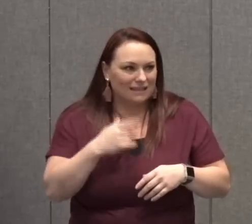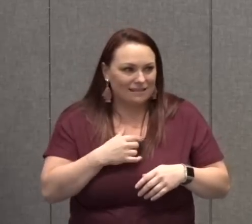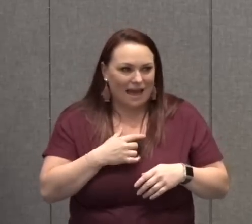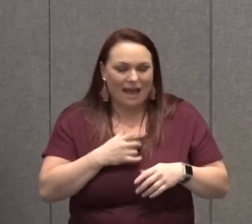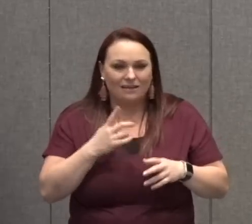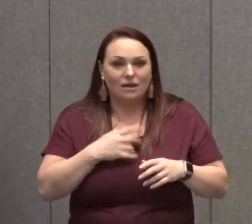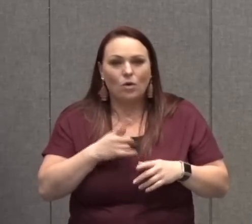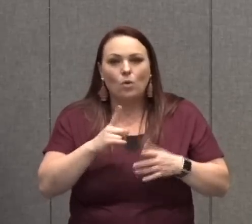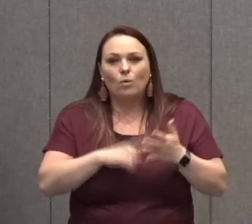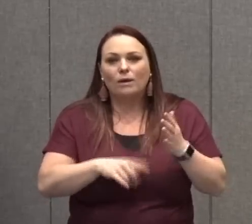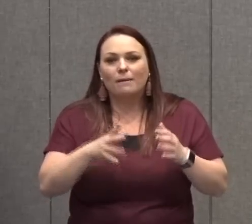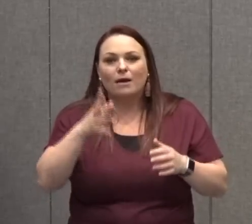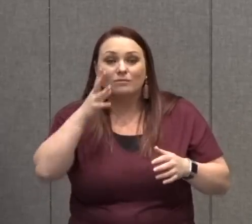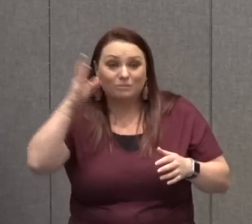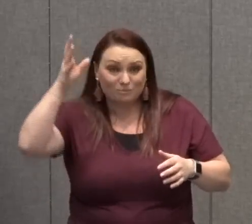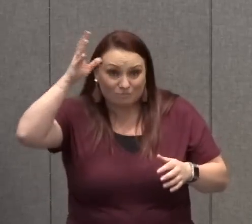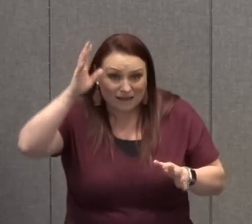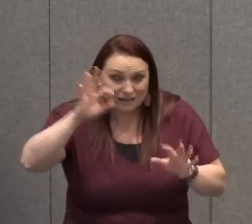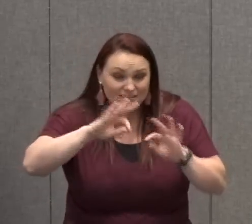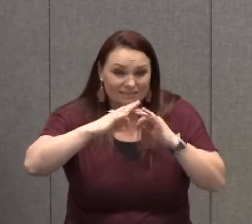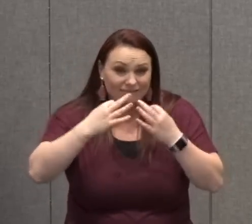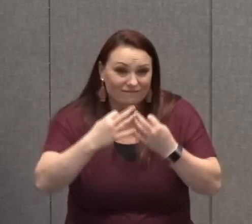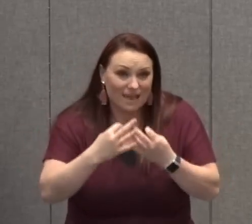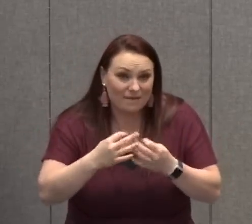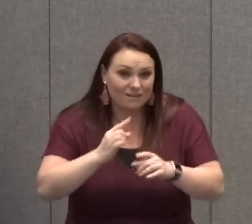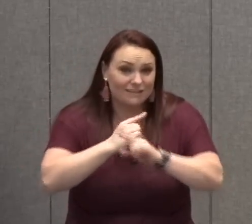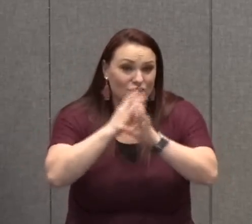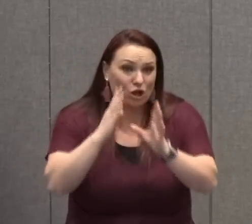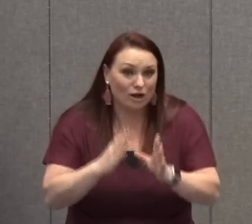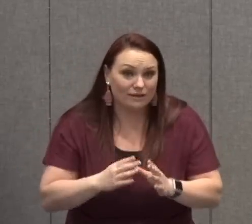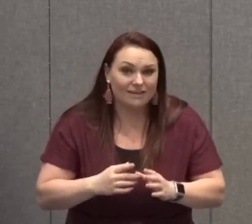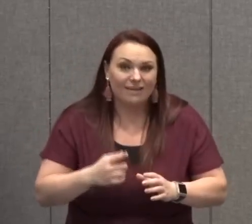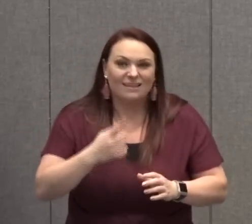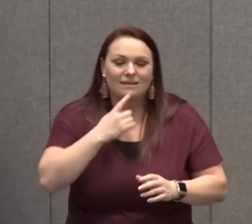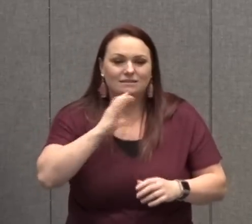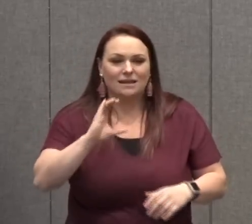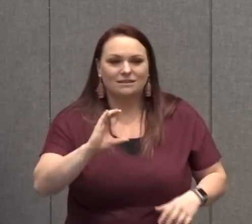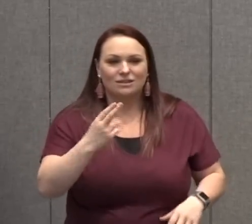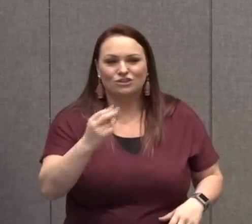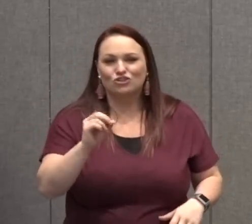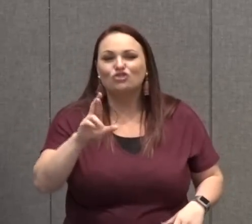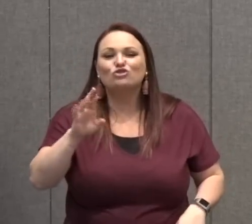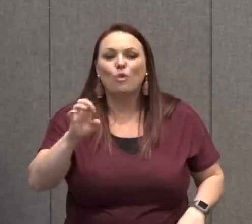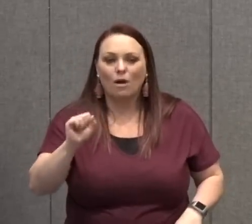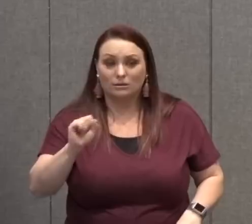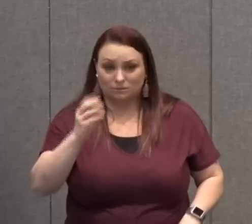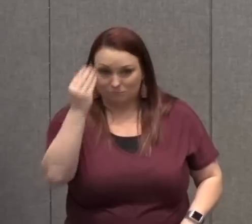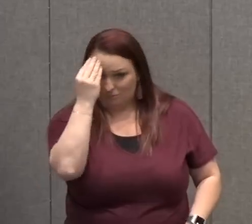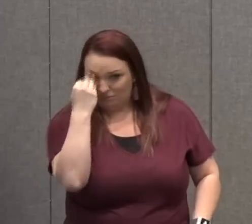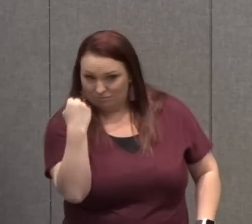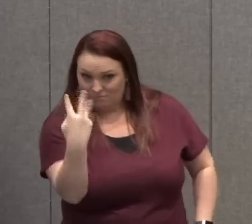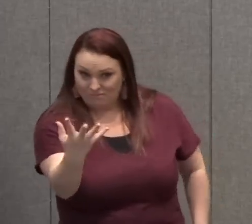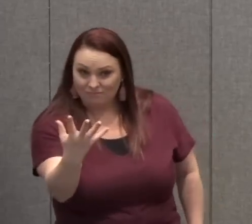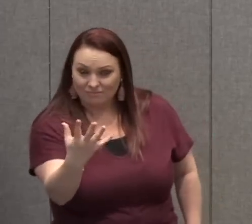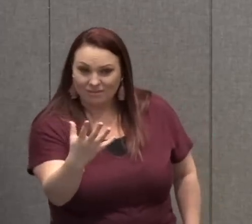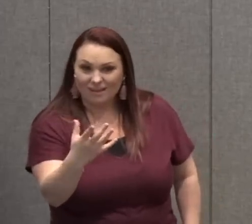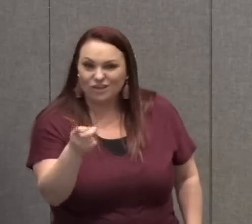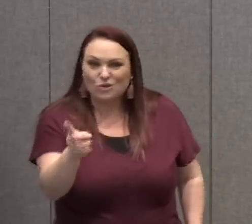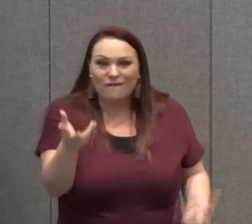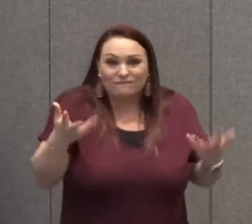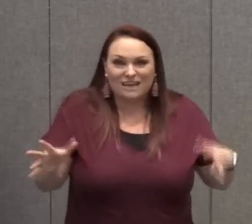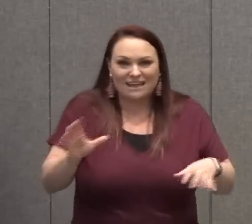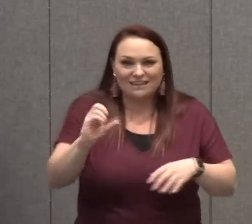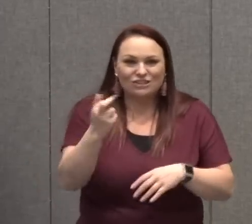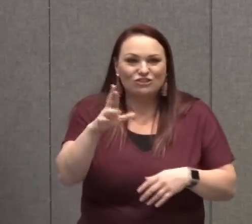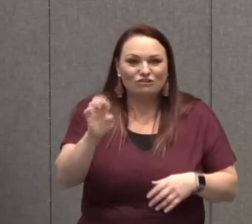about parents and families and guardians at home you could do one that says chores oh once you've finished your